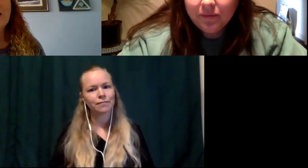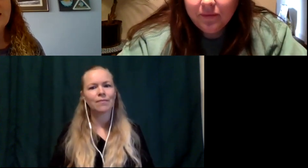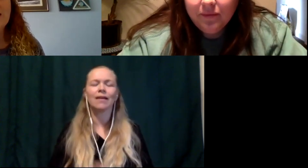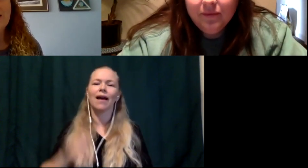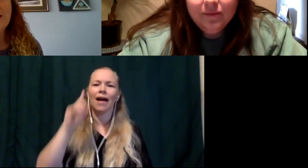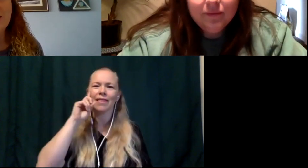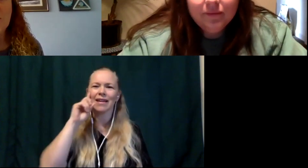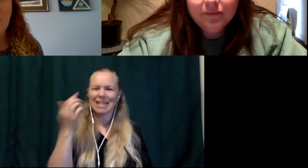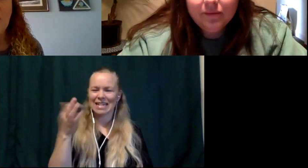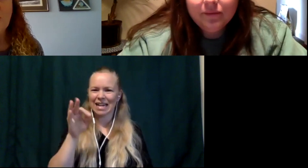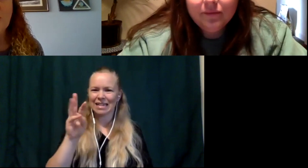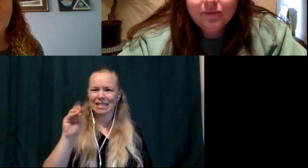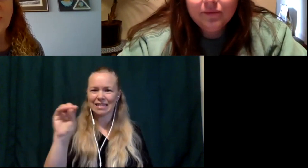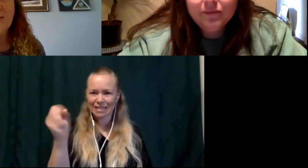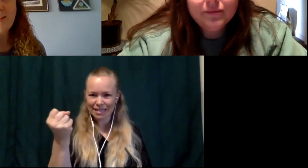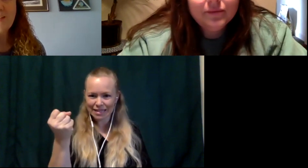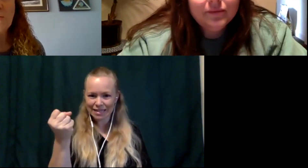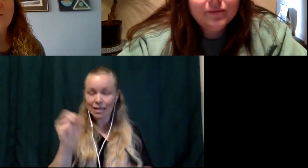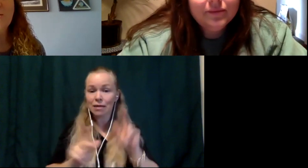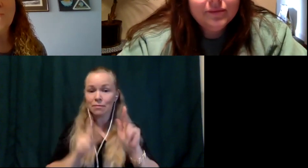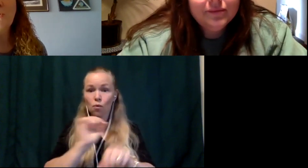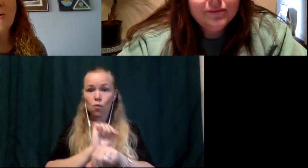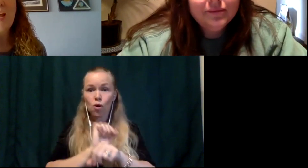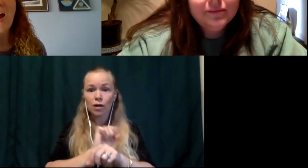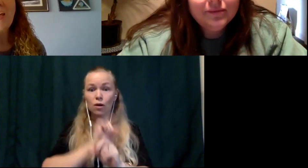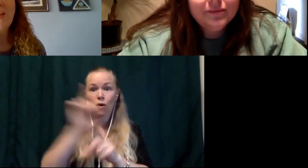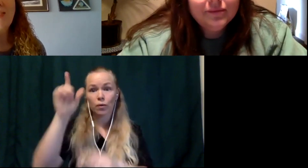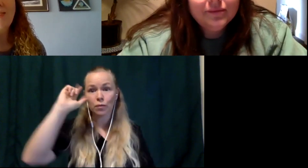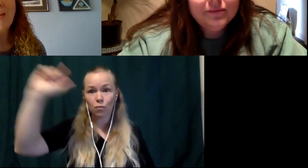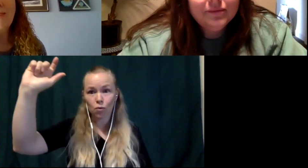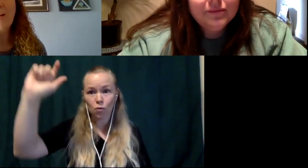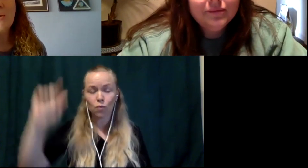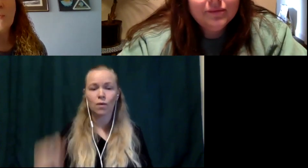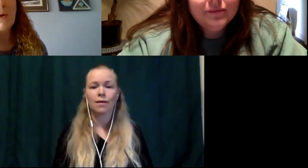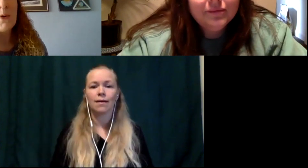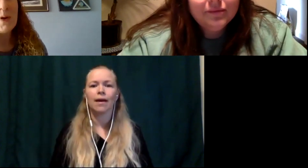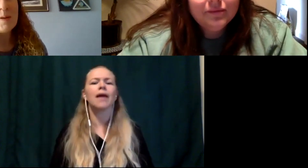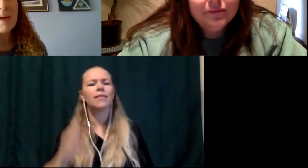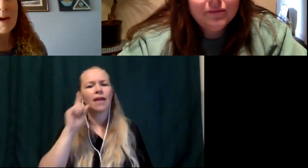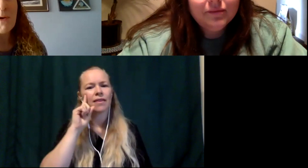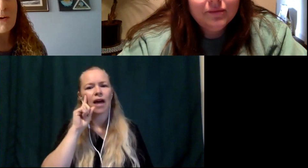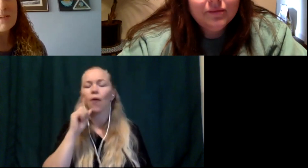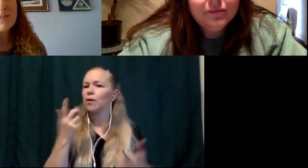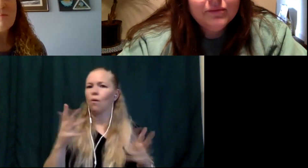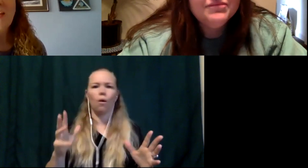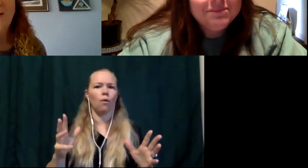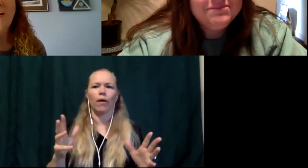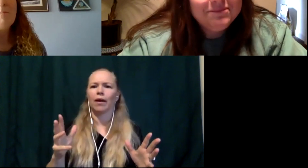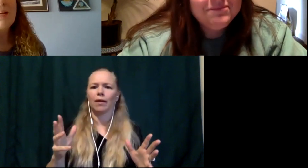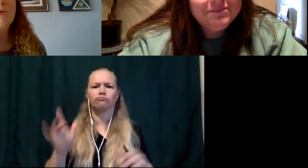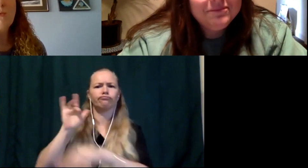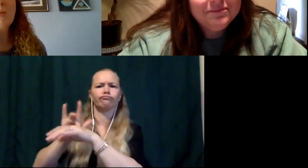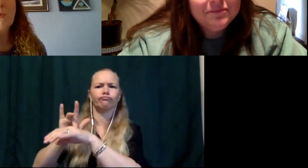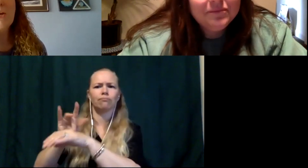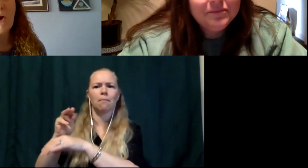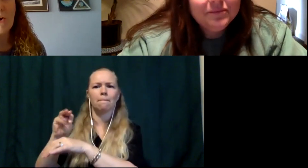in the 1960s, the people who worked on going to the moon, I think they thought that we'd already be on Mars. But